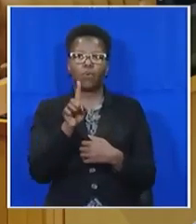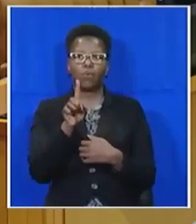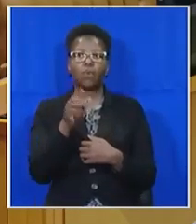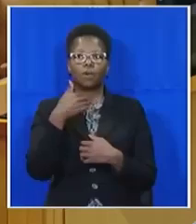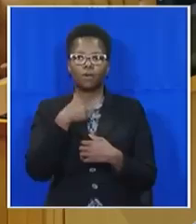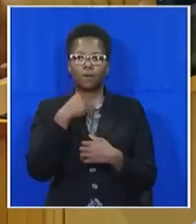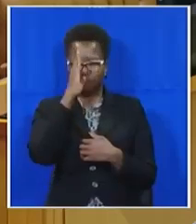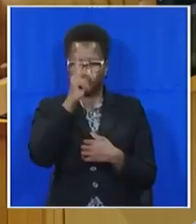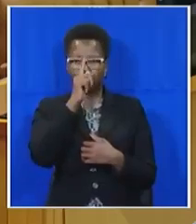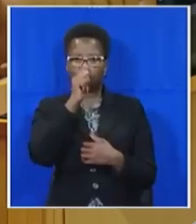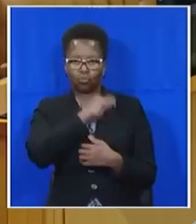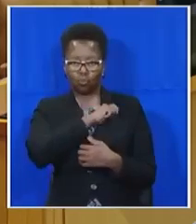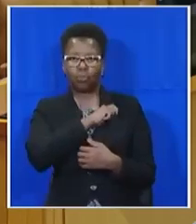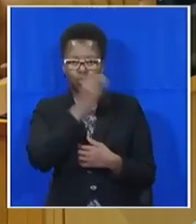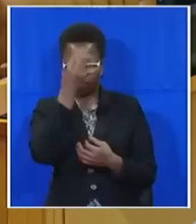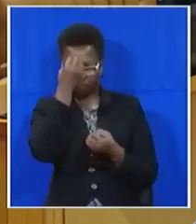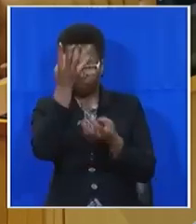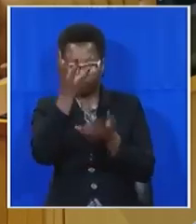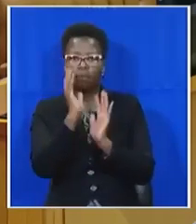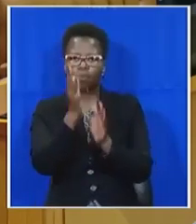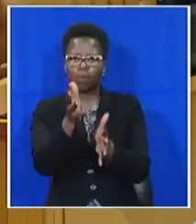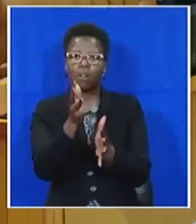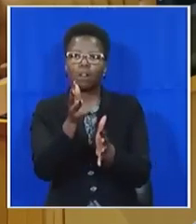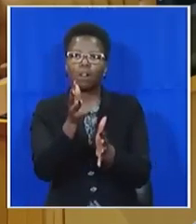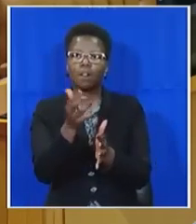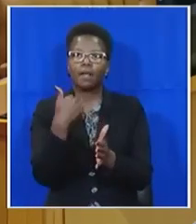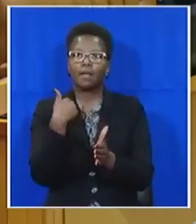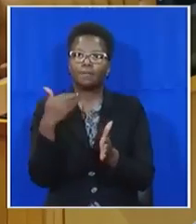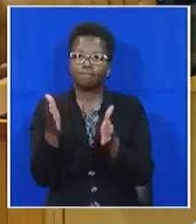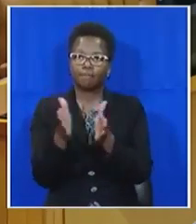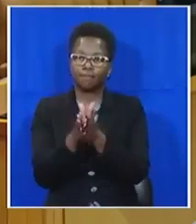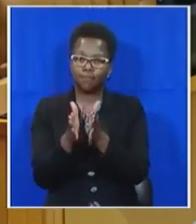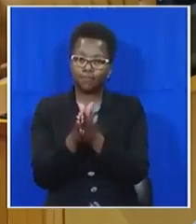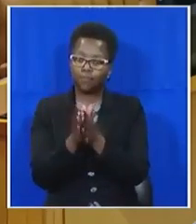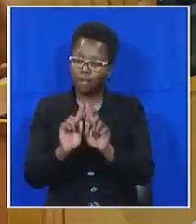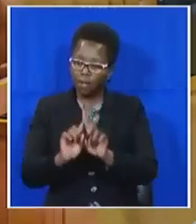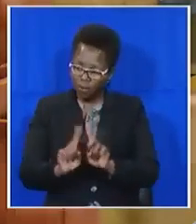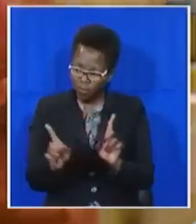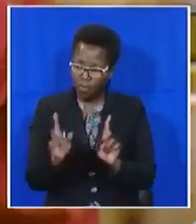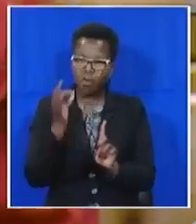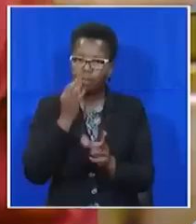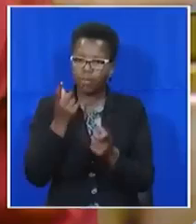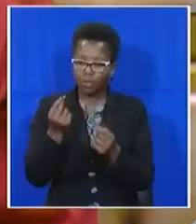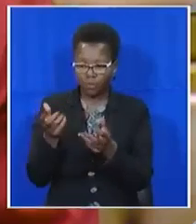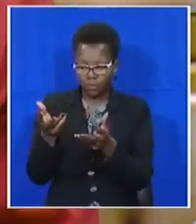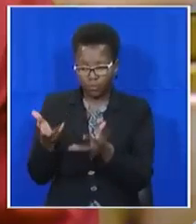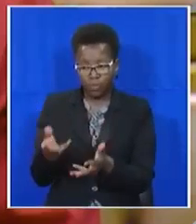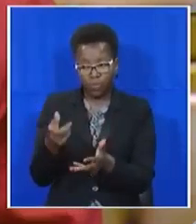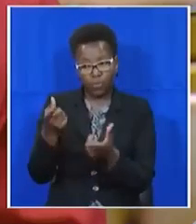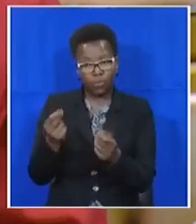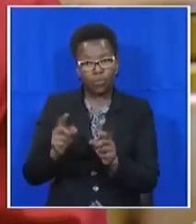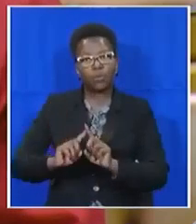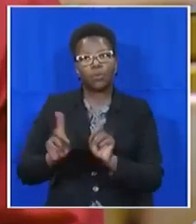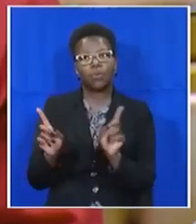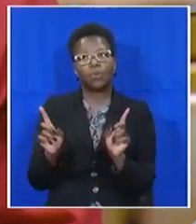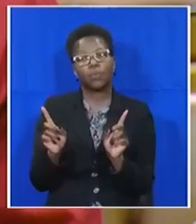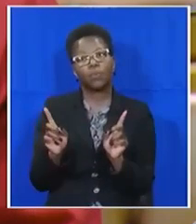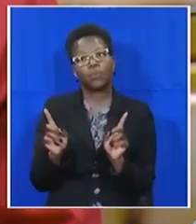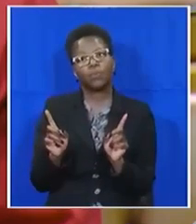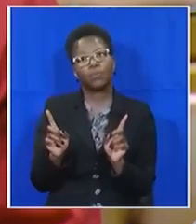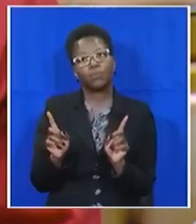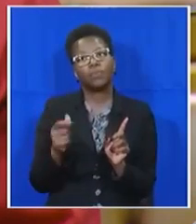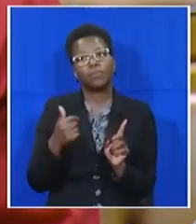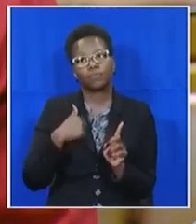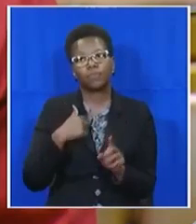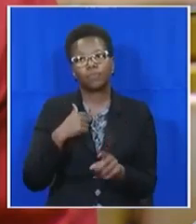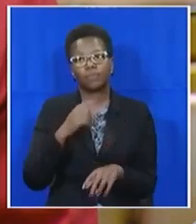will continue to speak truth to power. Honorable Member, I'm going to It is switch not off your mic. Groenewald's place You to shouldn't tell be me that doing what you are what doing. I say I'm is going stupid. to switch off